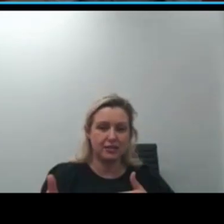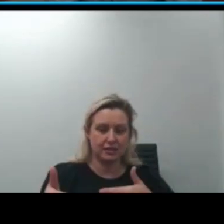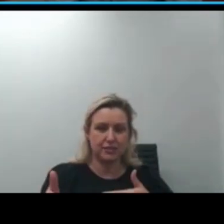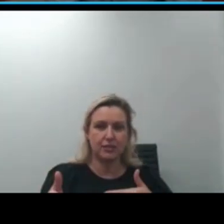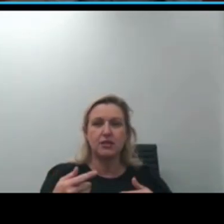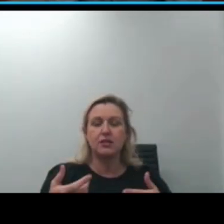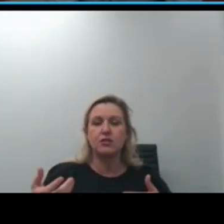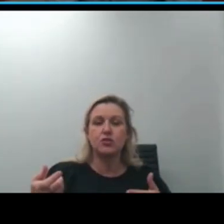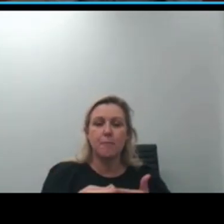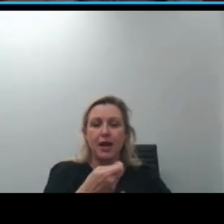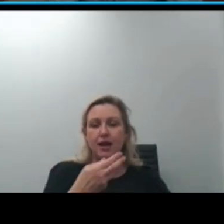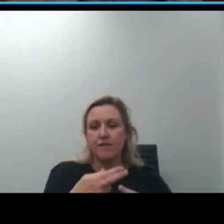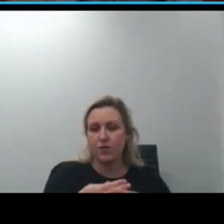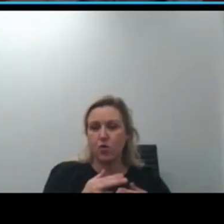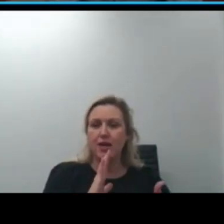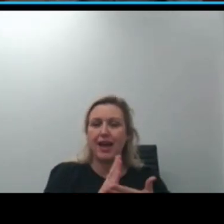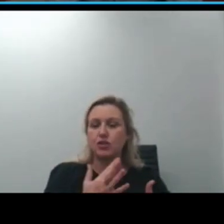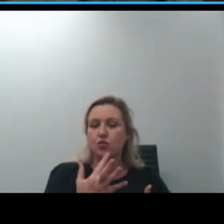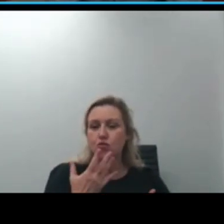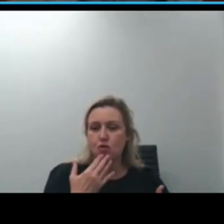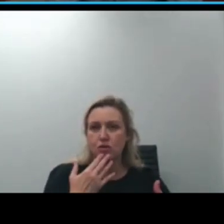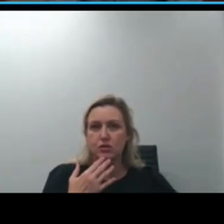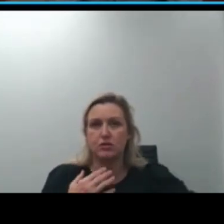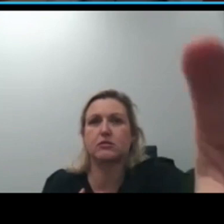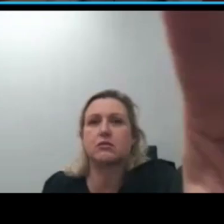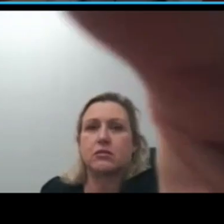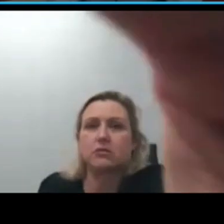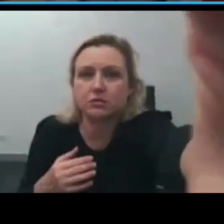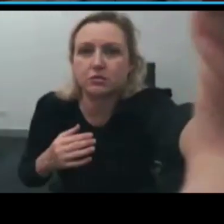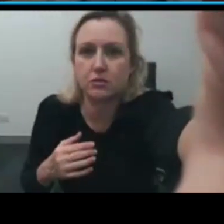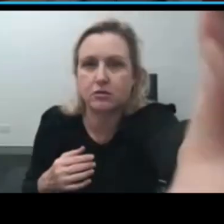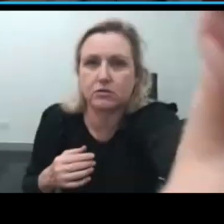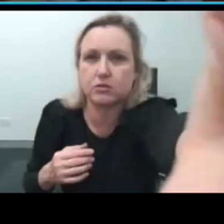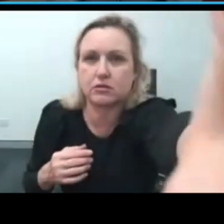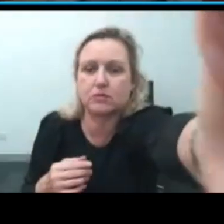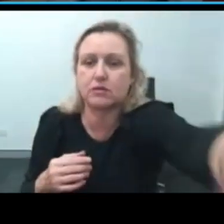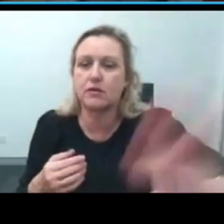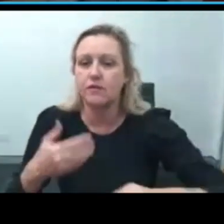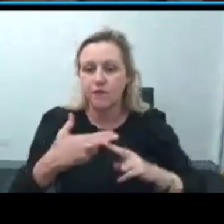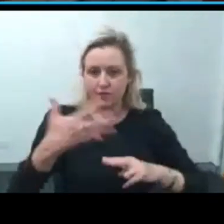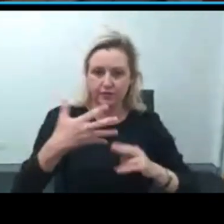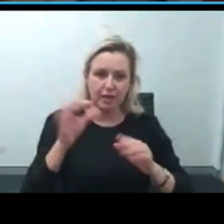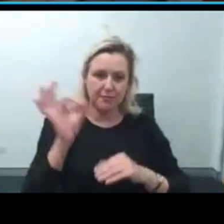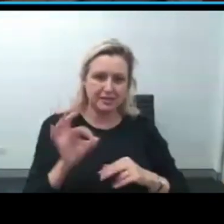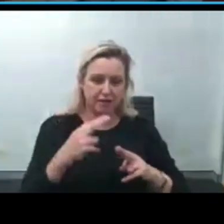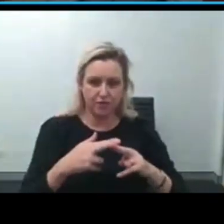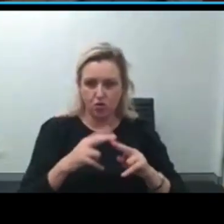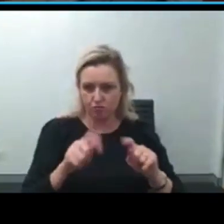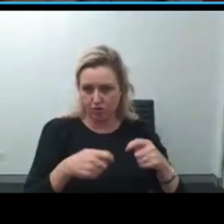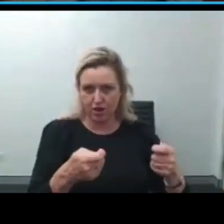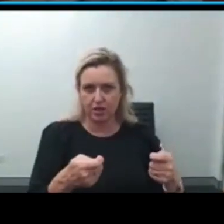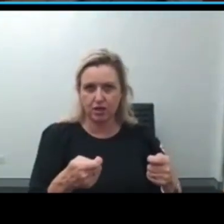to pay for the actual cost of the Fair Work 15% on providers.